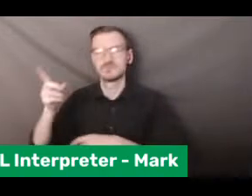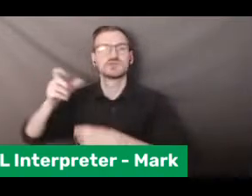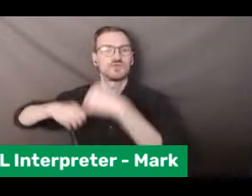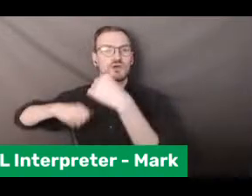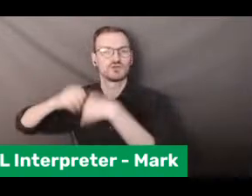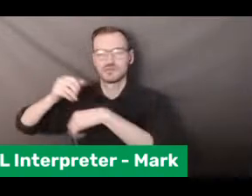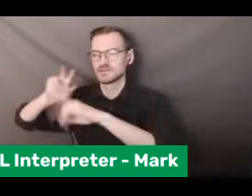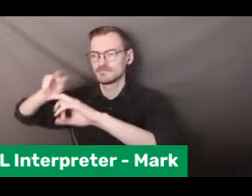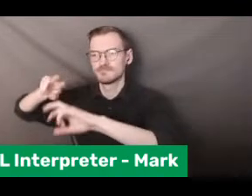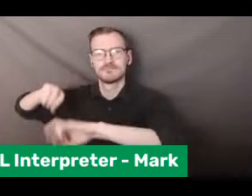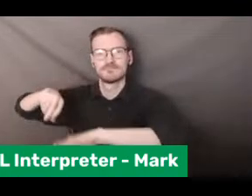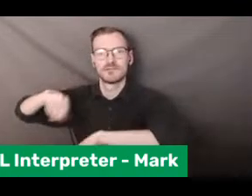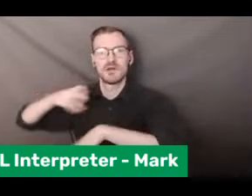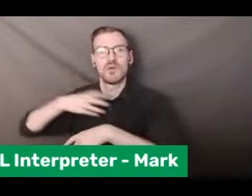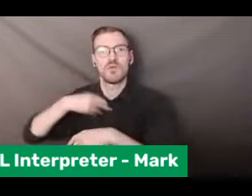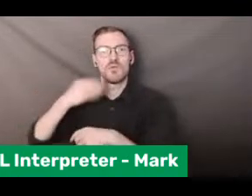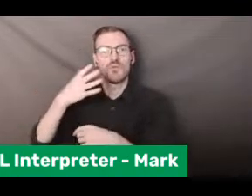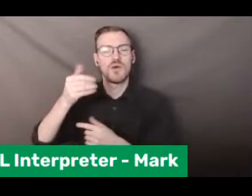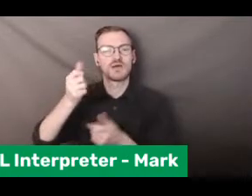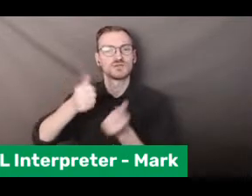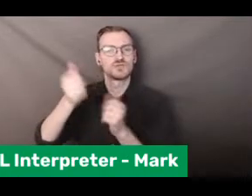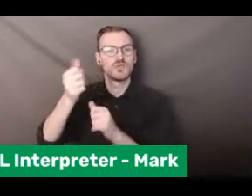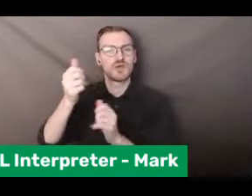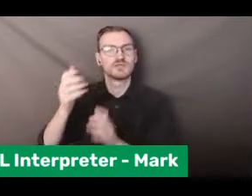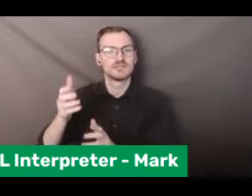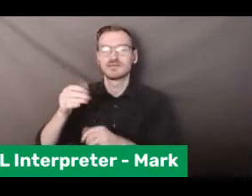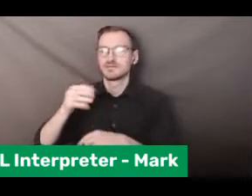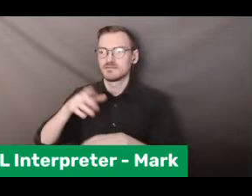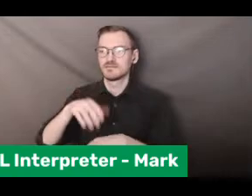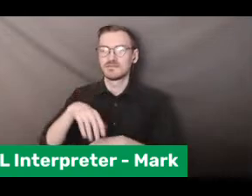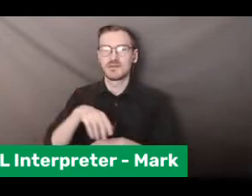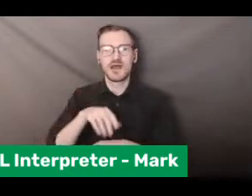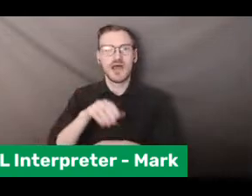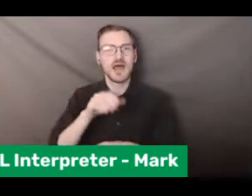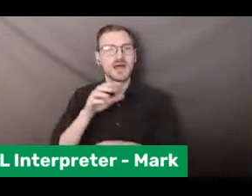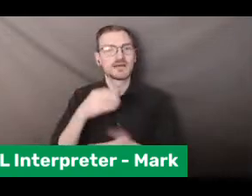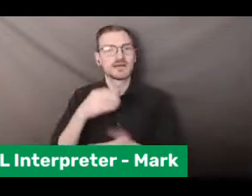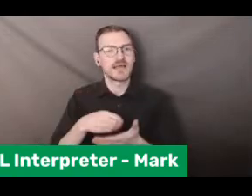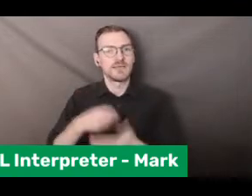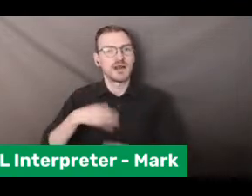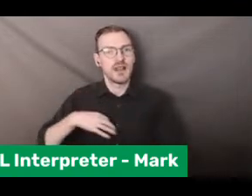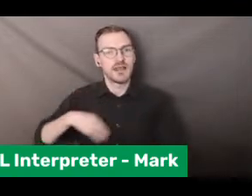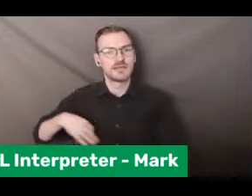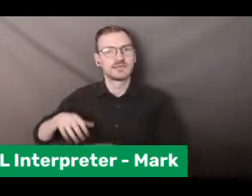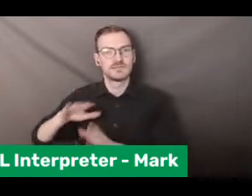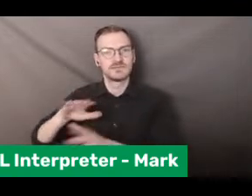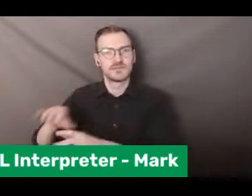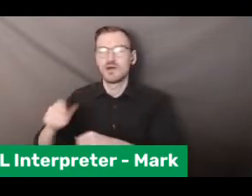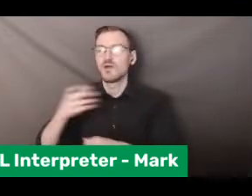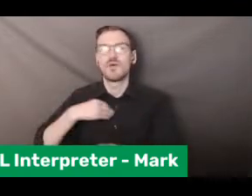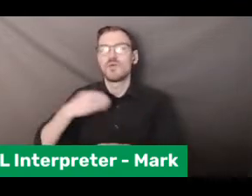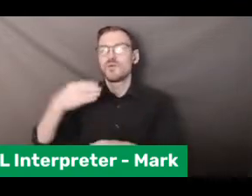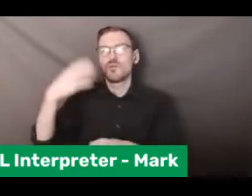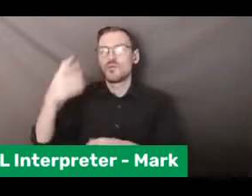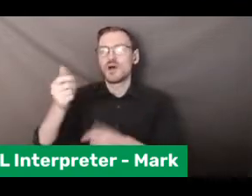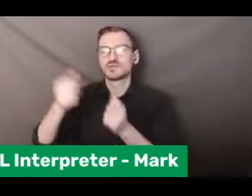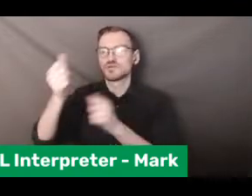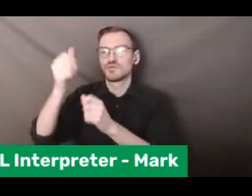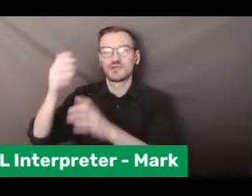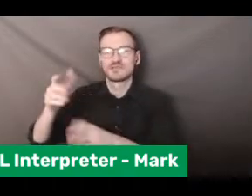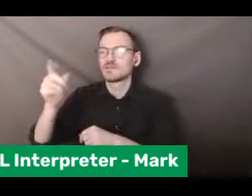supremacy, capitalism, and patriarchy. Right? White supremacy, not a Donald Trump, right? Not one